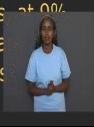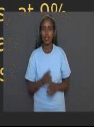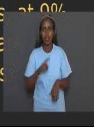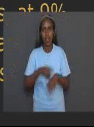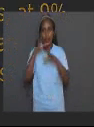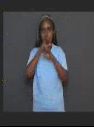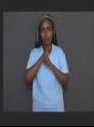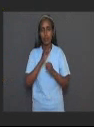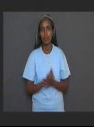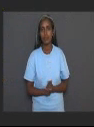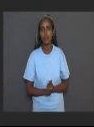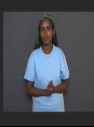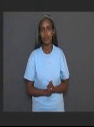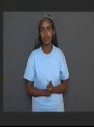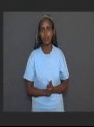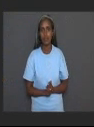Time's up.